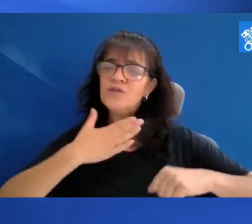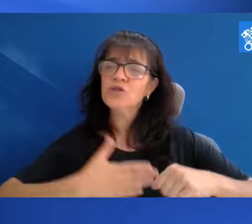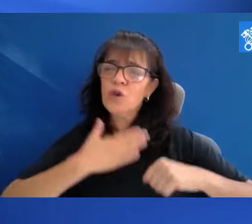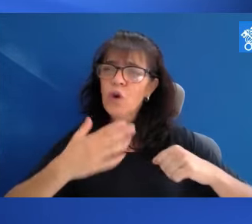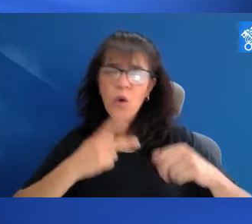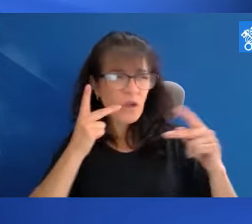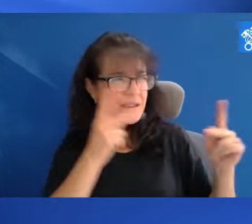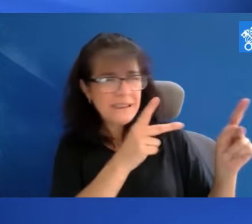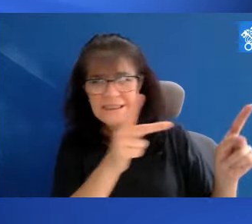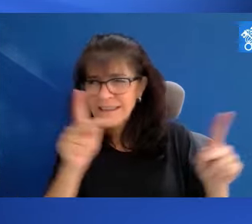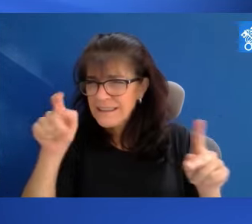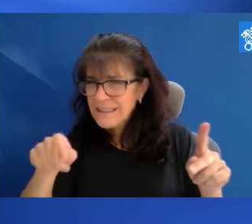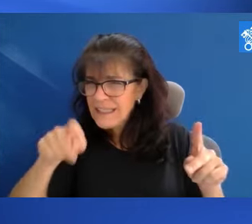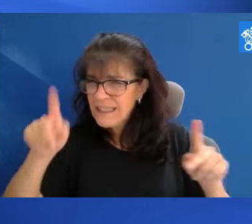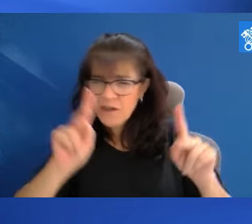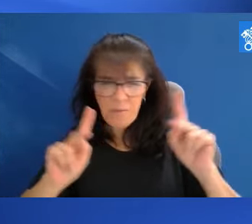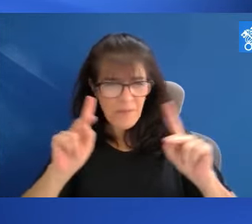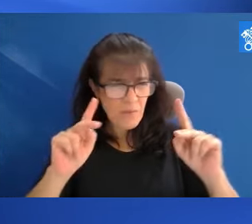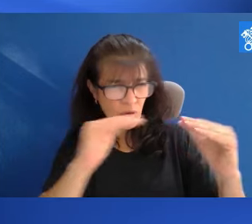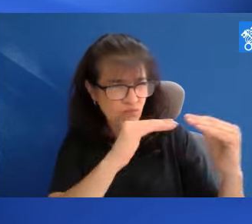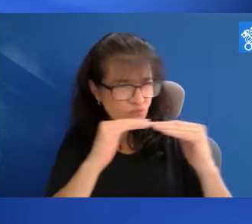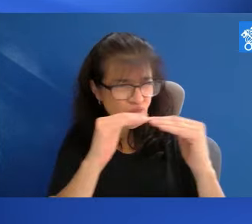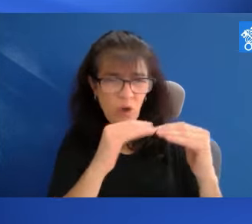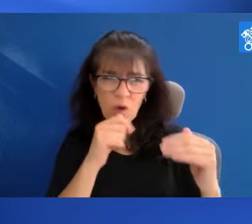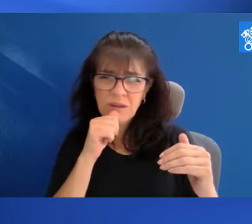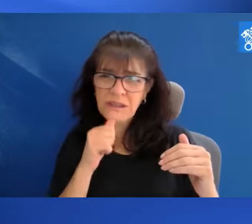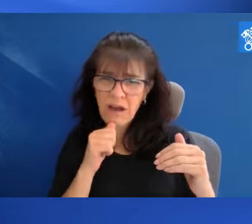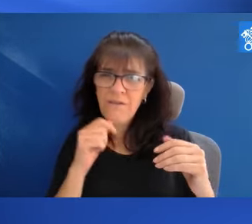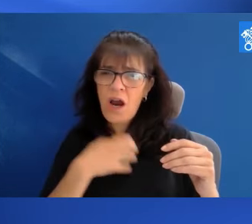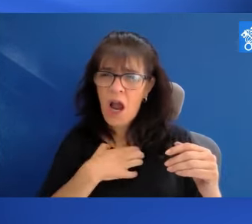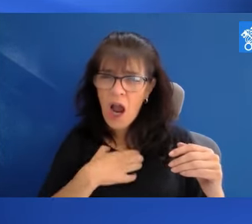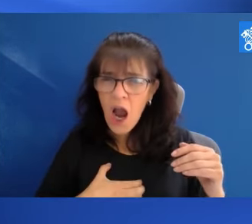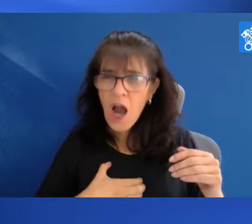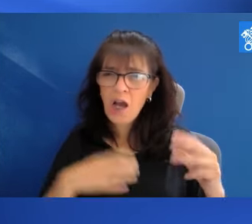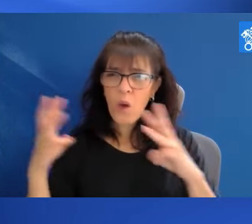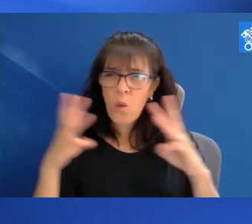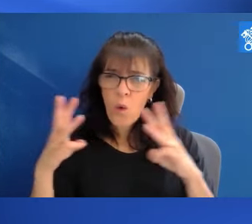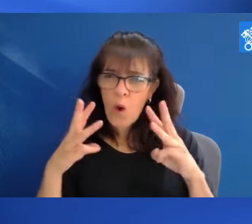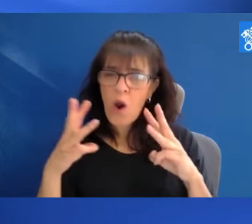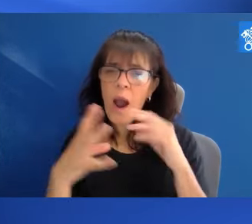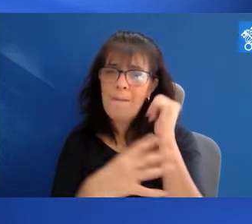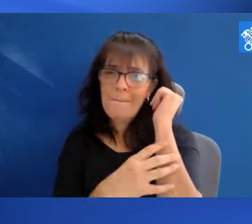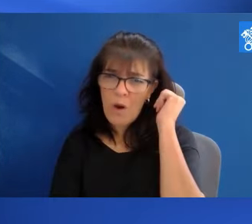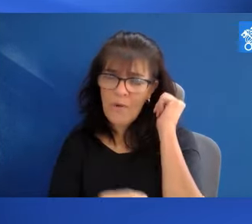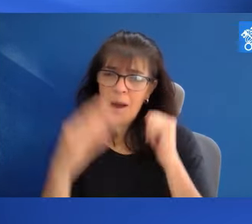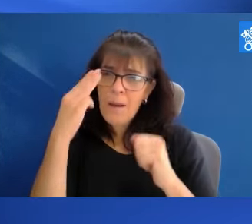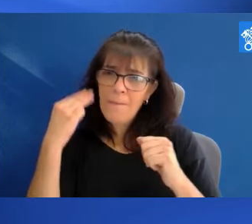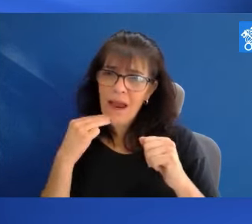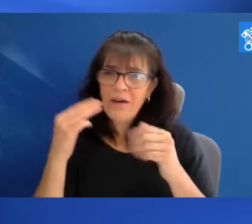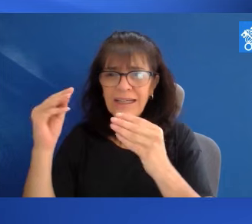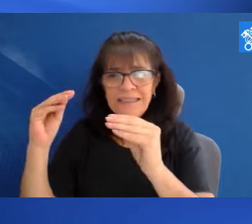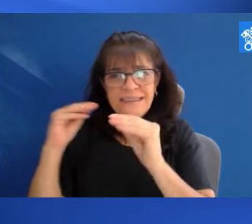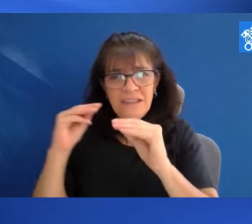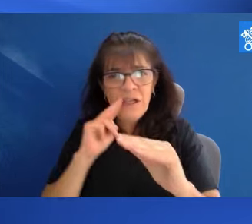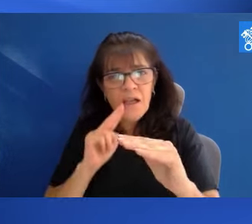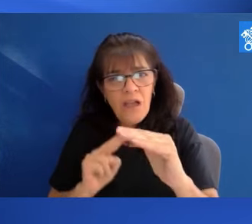who suffer, victims of war, hunger and poverty. May Mary teach us humble service, which is the source of peace